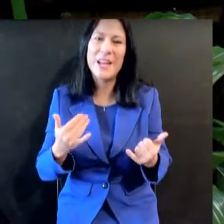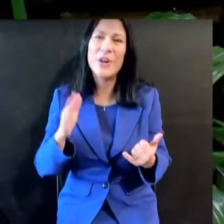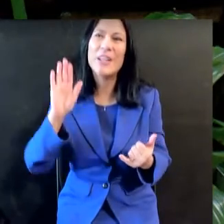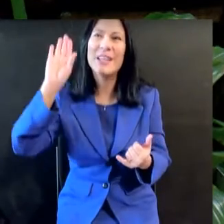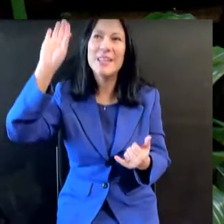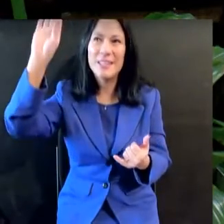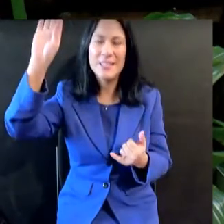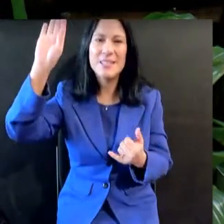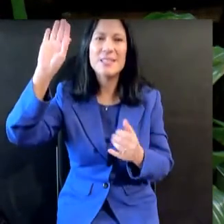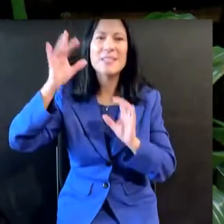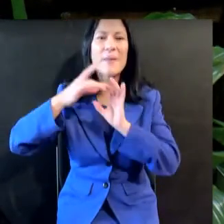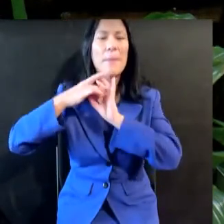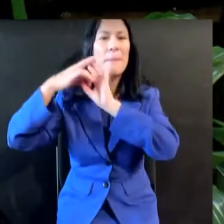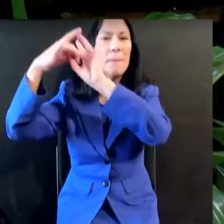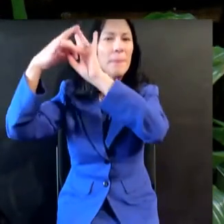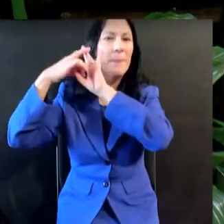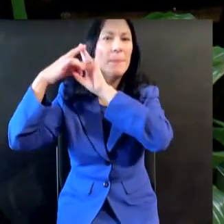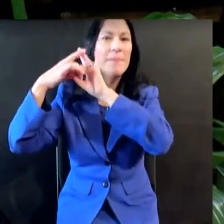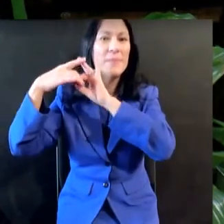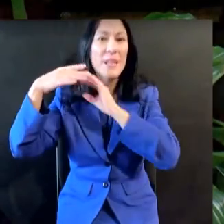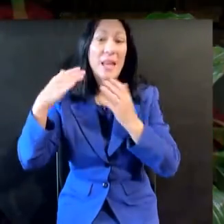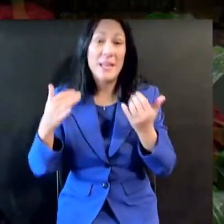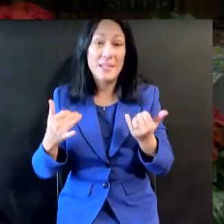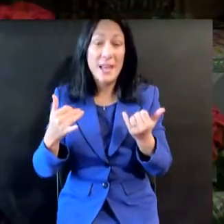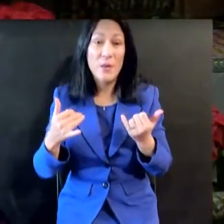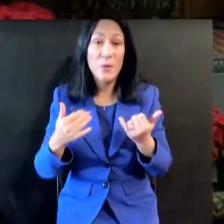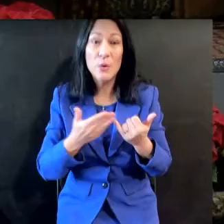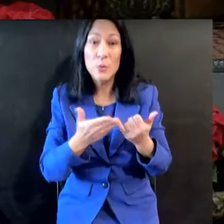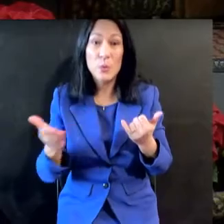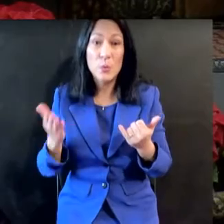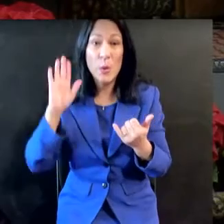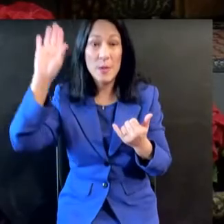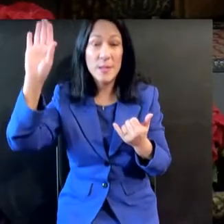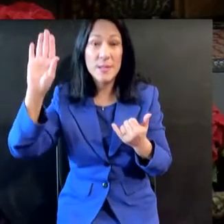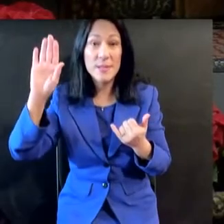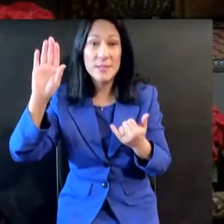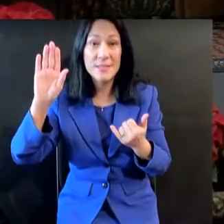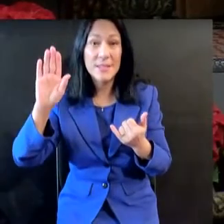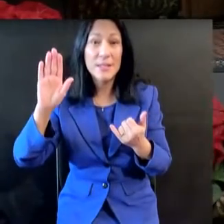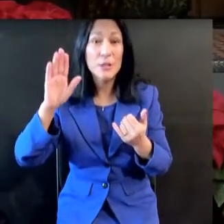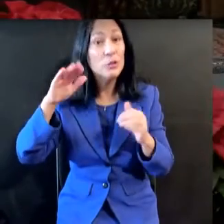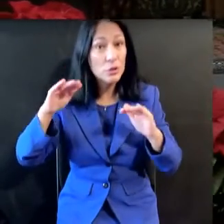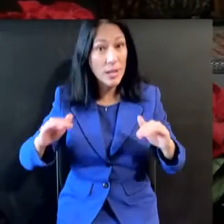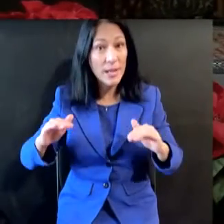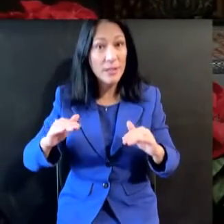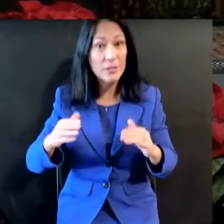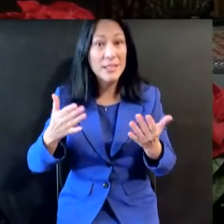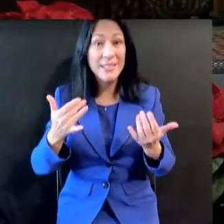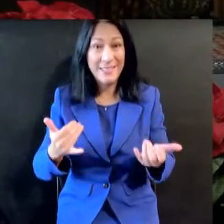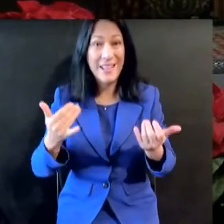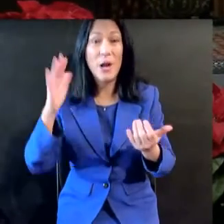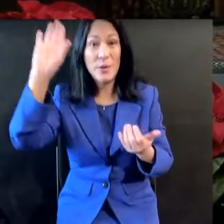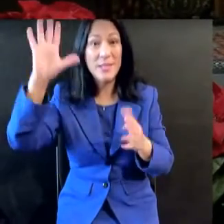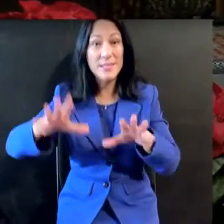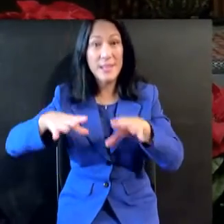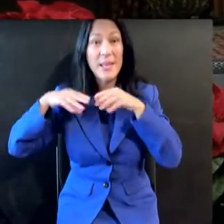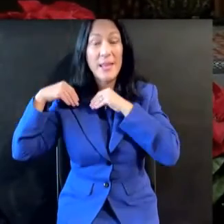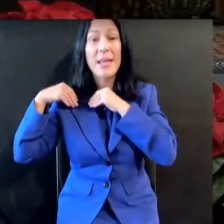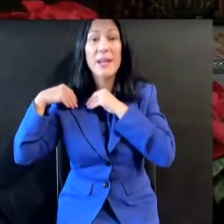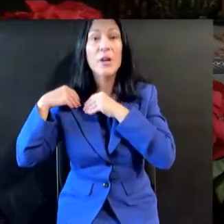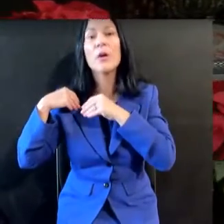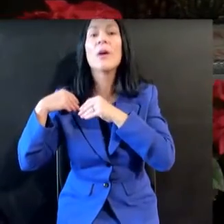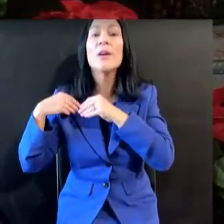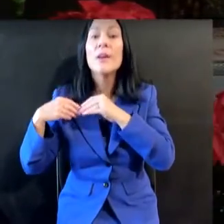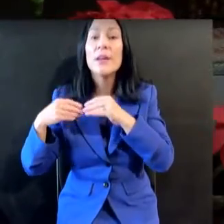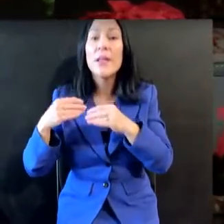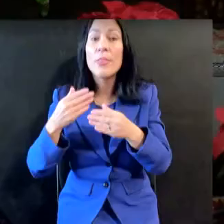child. And since you are his child, God has made you his heir. So stop and think about this. Here is the gospel. Here is